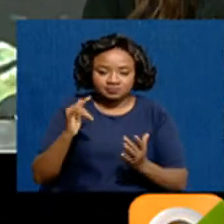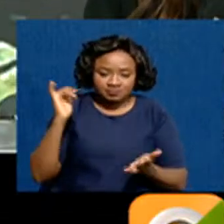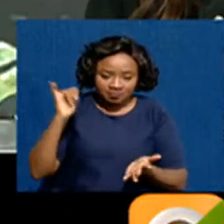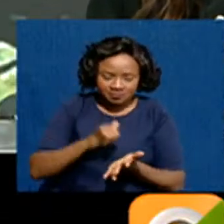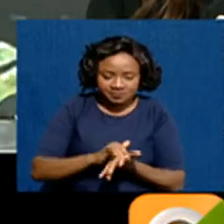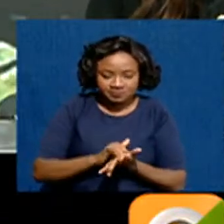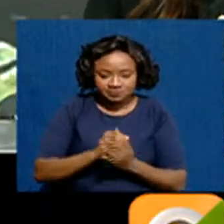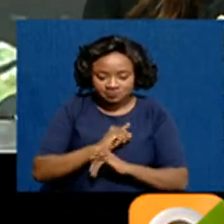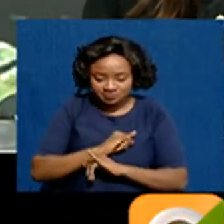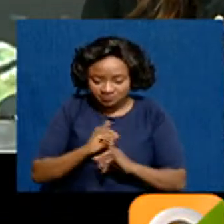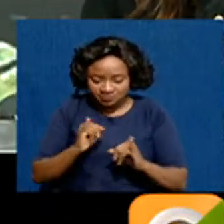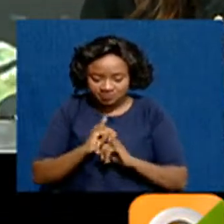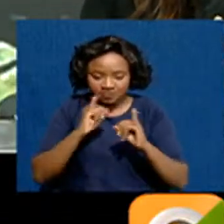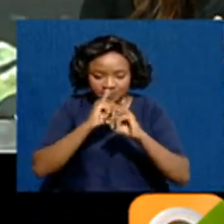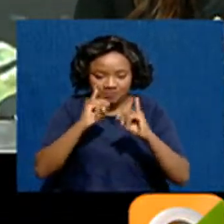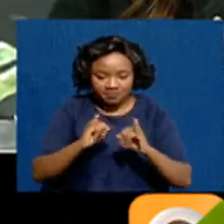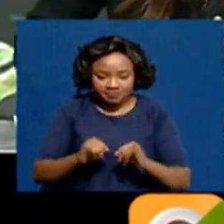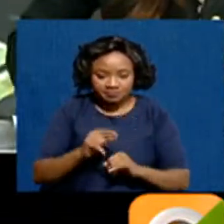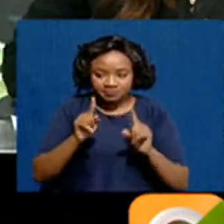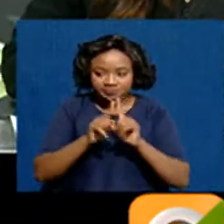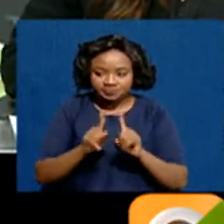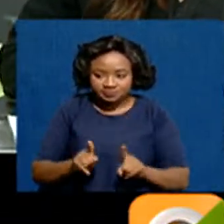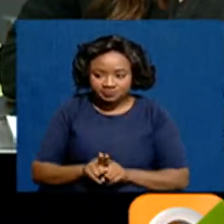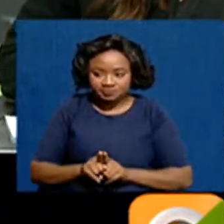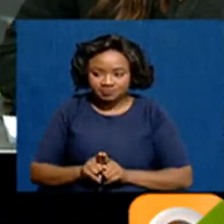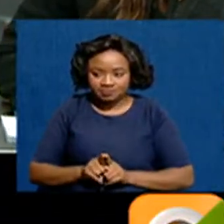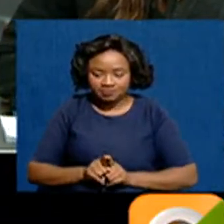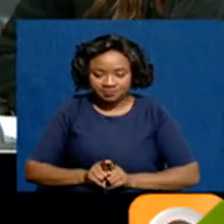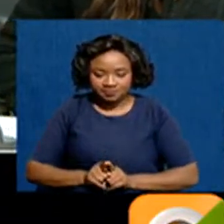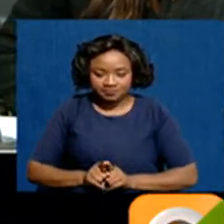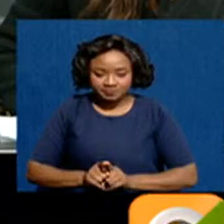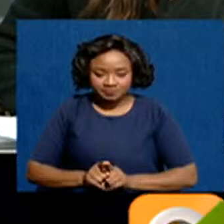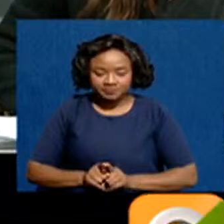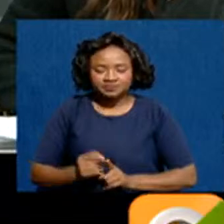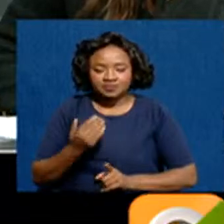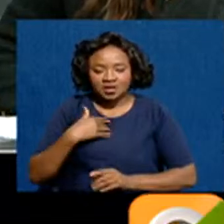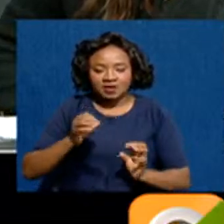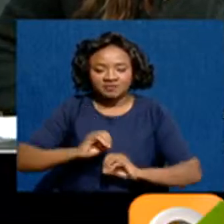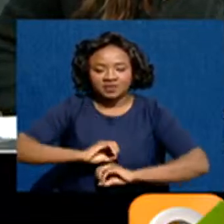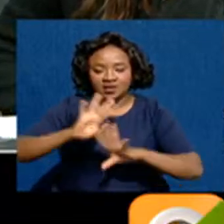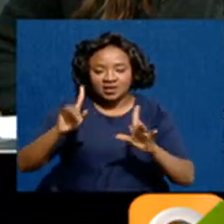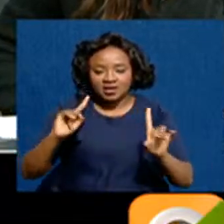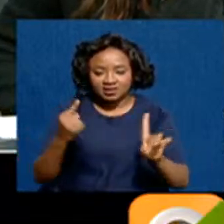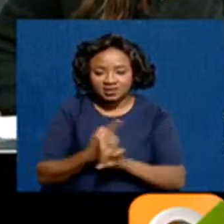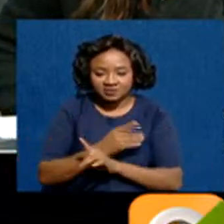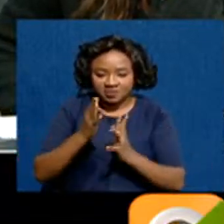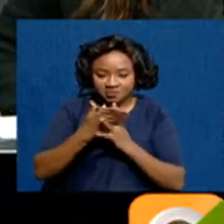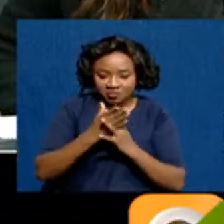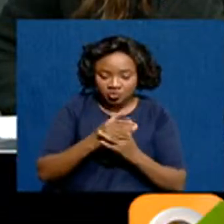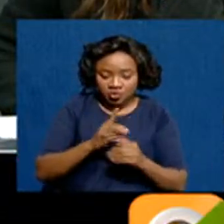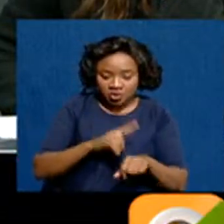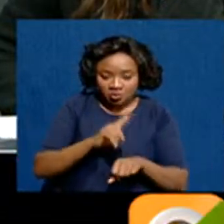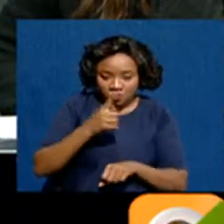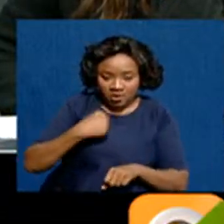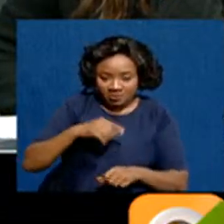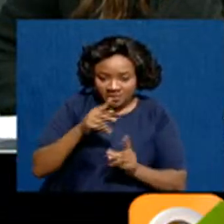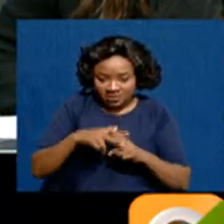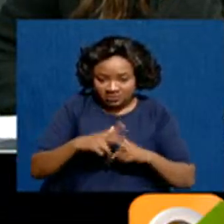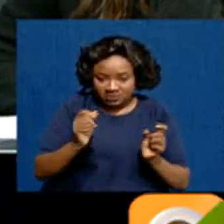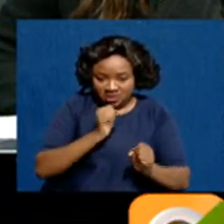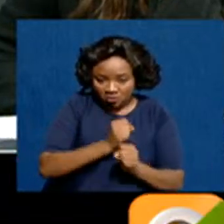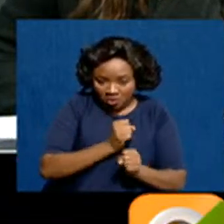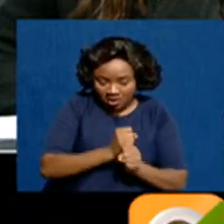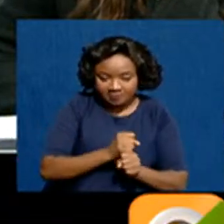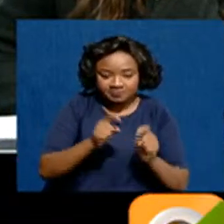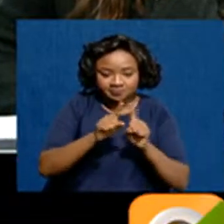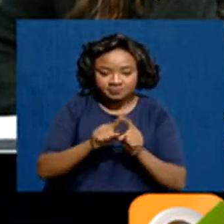the drainage. And therefore, there is a difference between the time when I came to office and the old